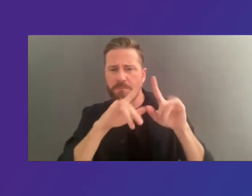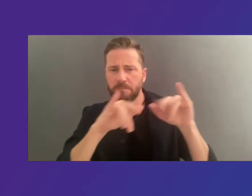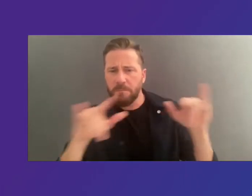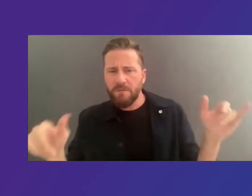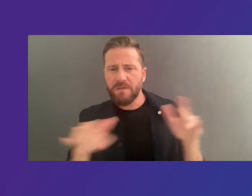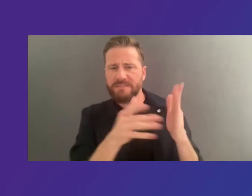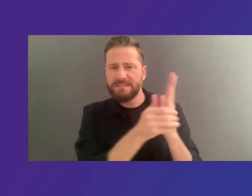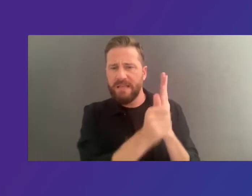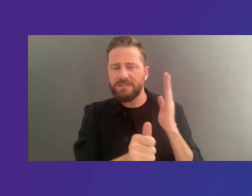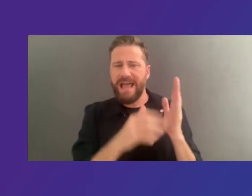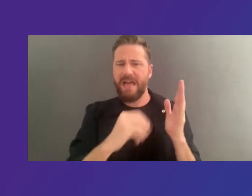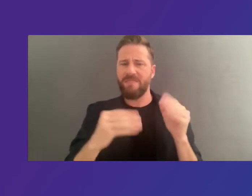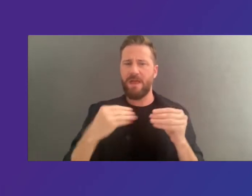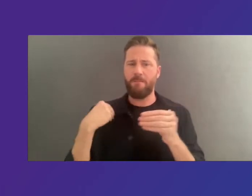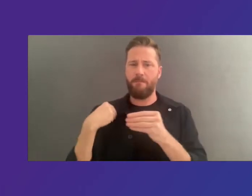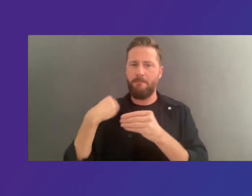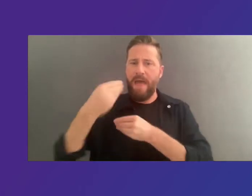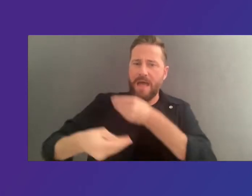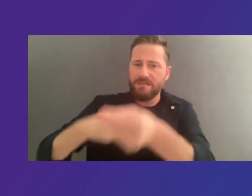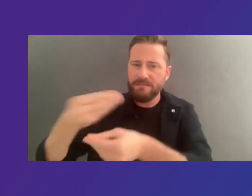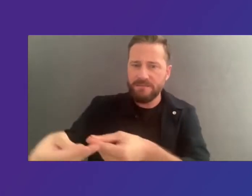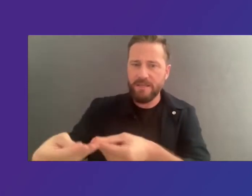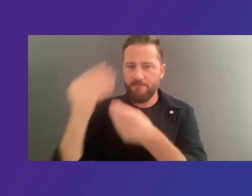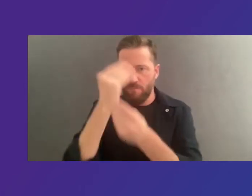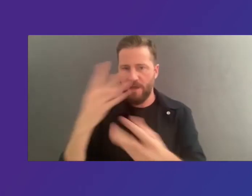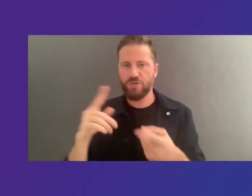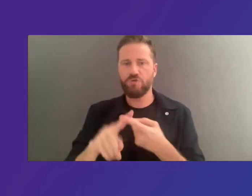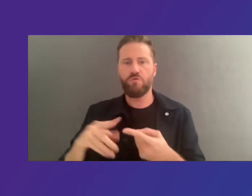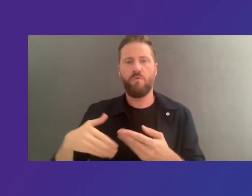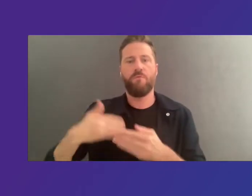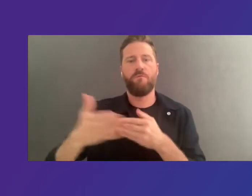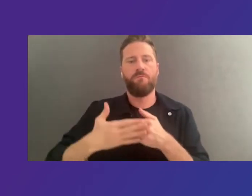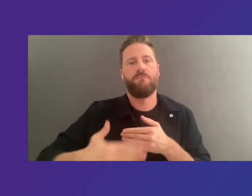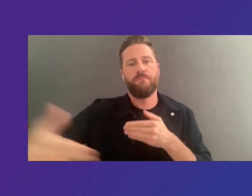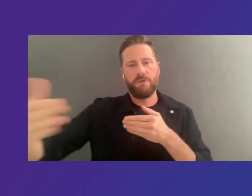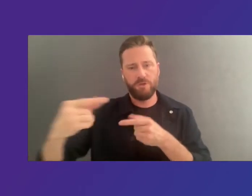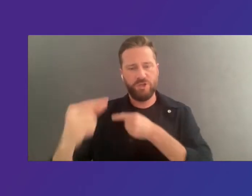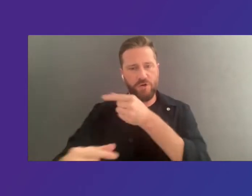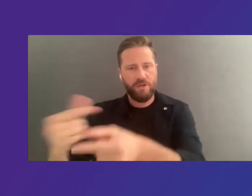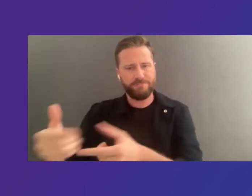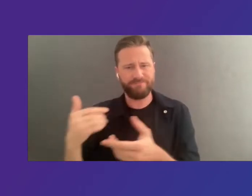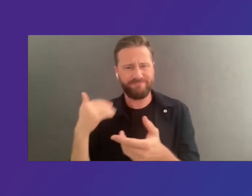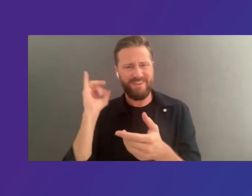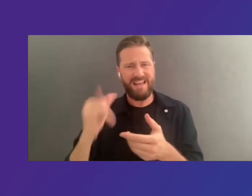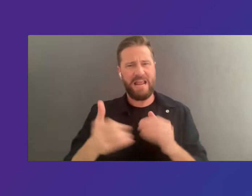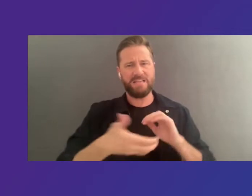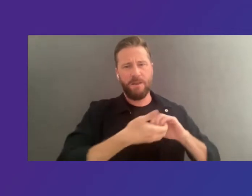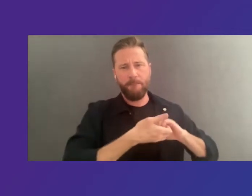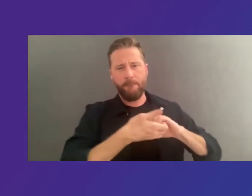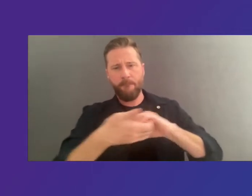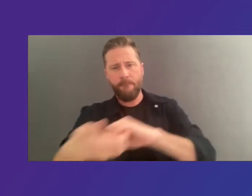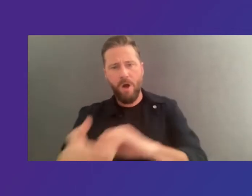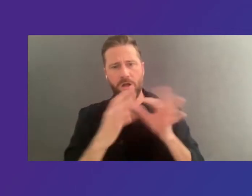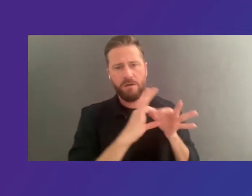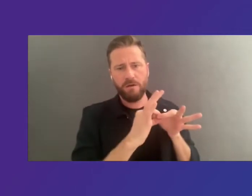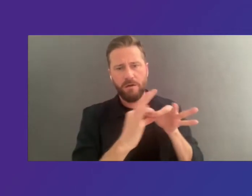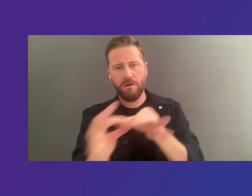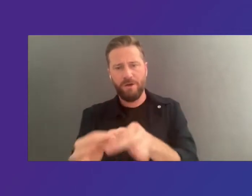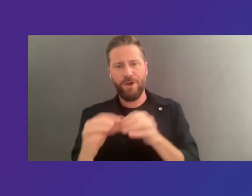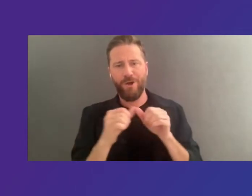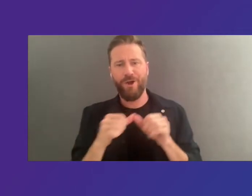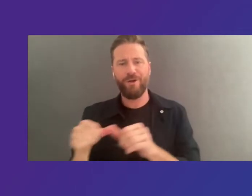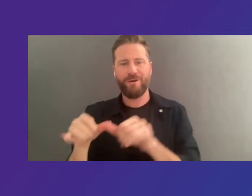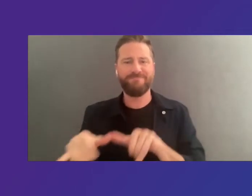pass that information on to the next generation, forming, a bond of continuity that extends the